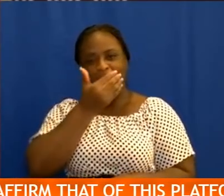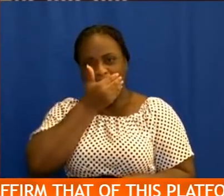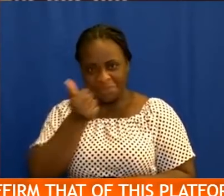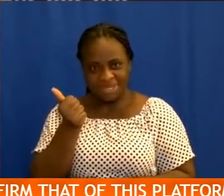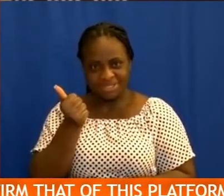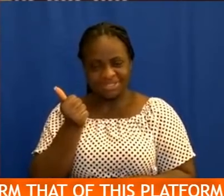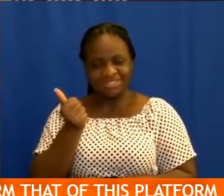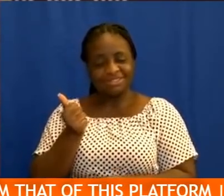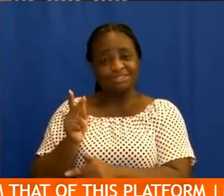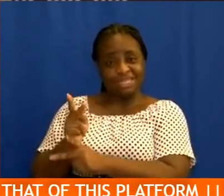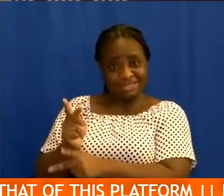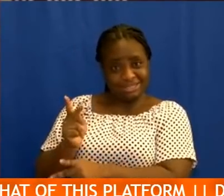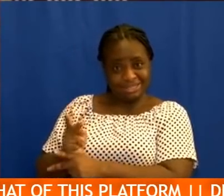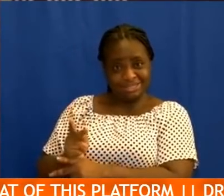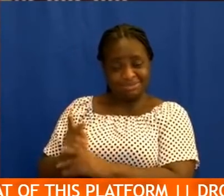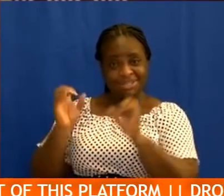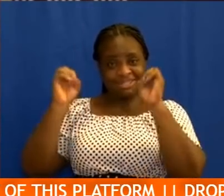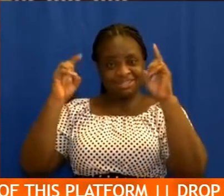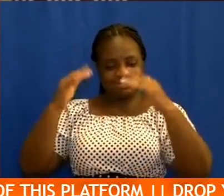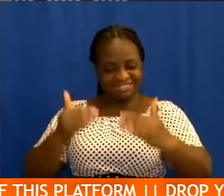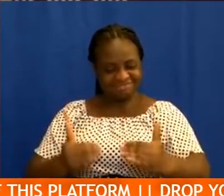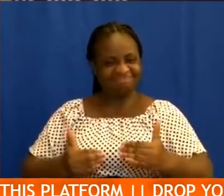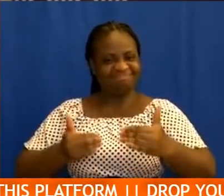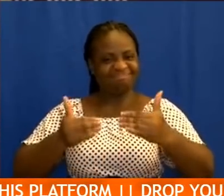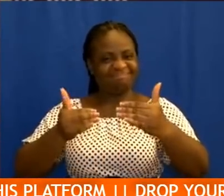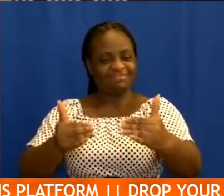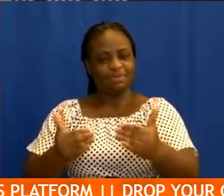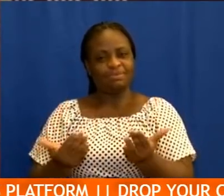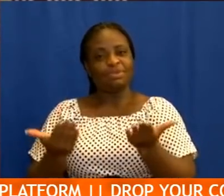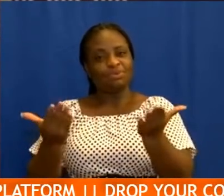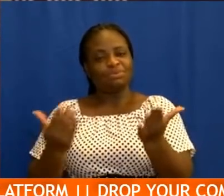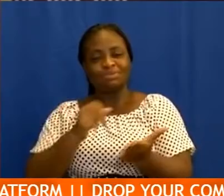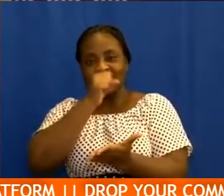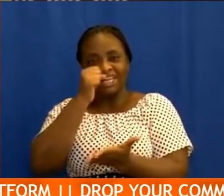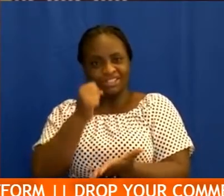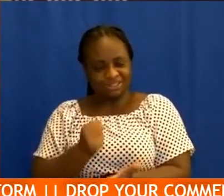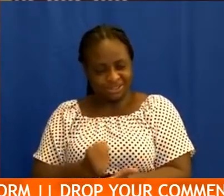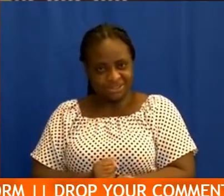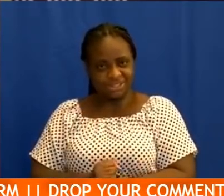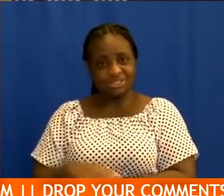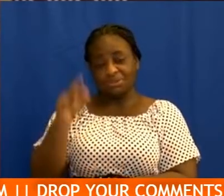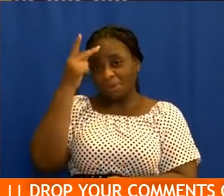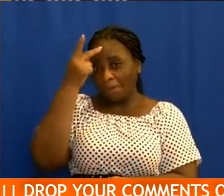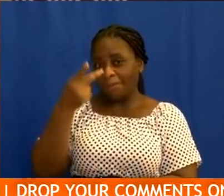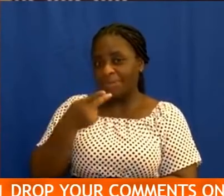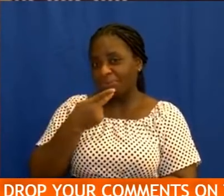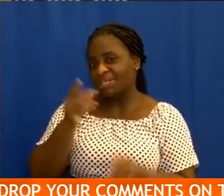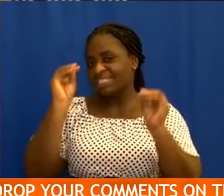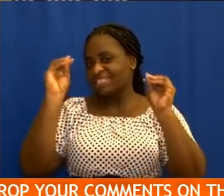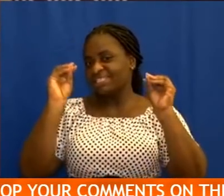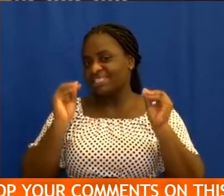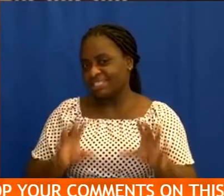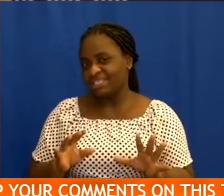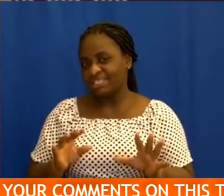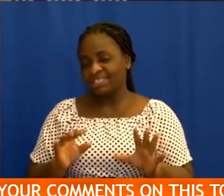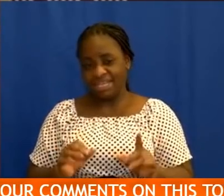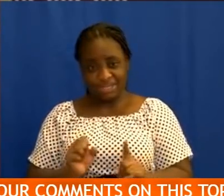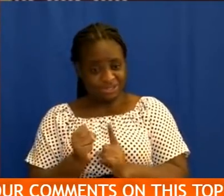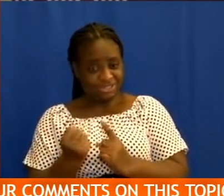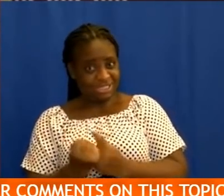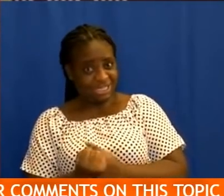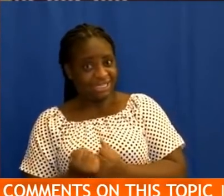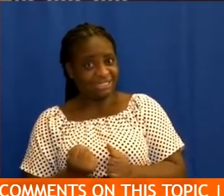best to keep your education going. I want you to assure me, your parents, your teachers,